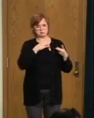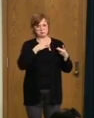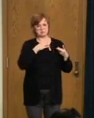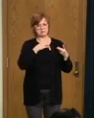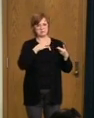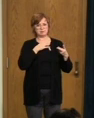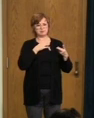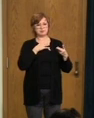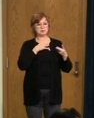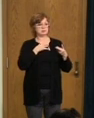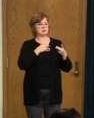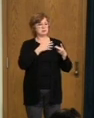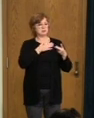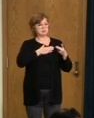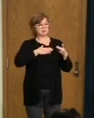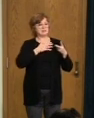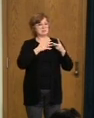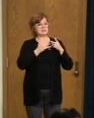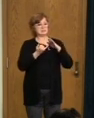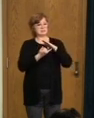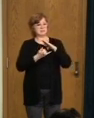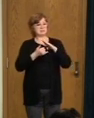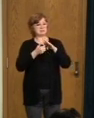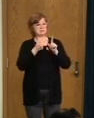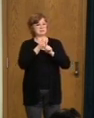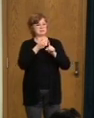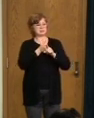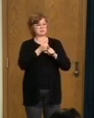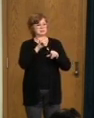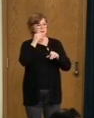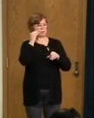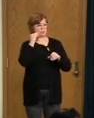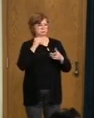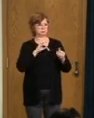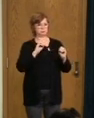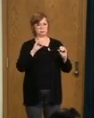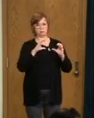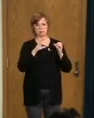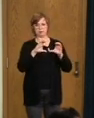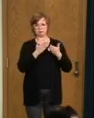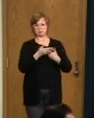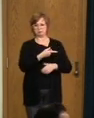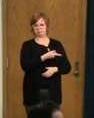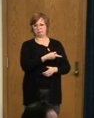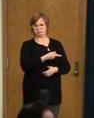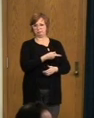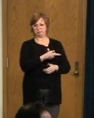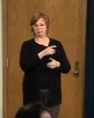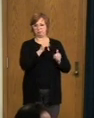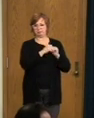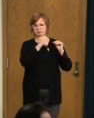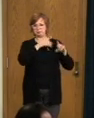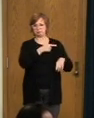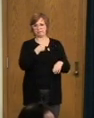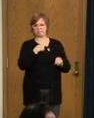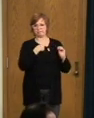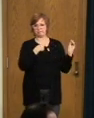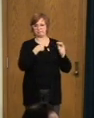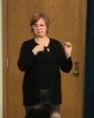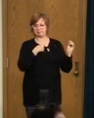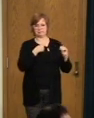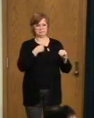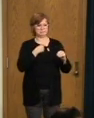been asked to self-isolate, and they had a number of classrooms that did not have an educator in it last week, and have, through consultations